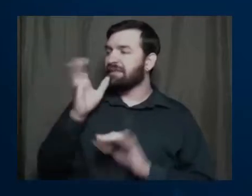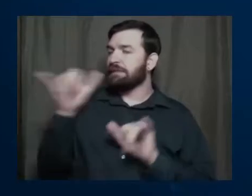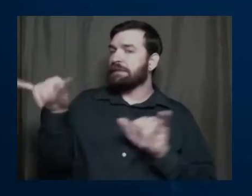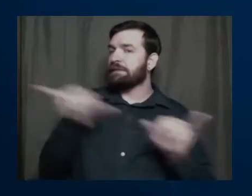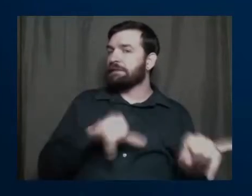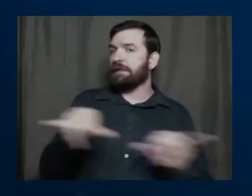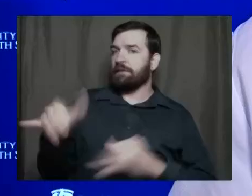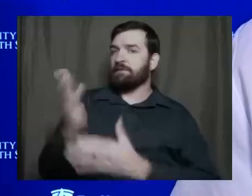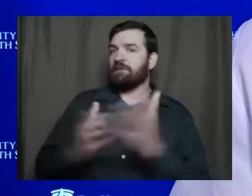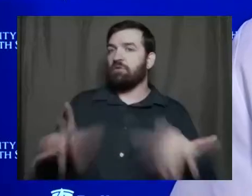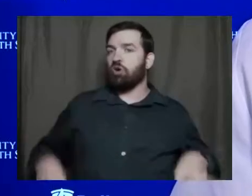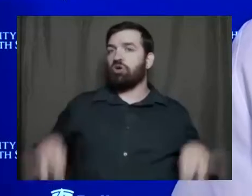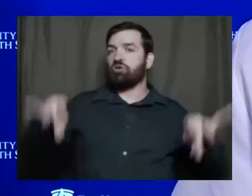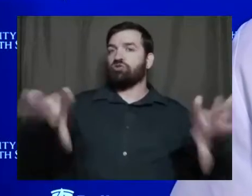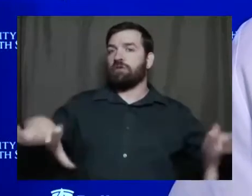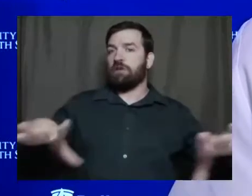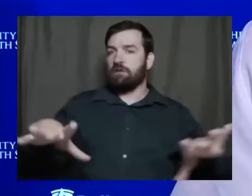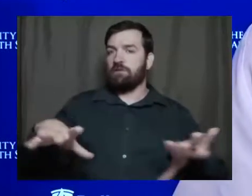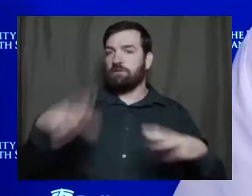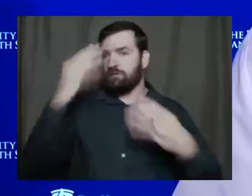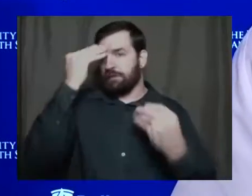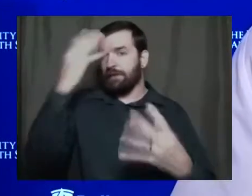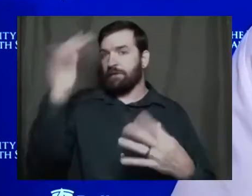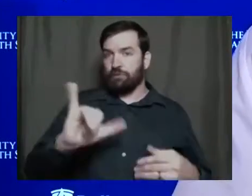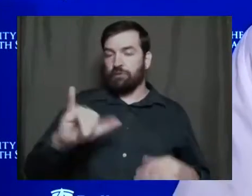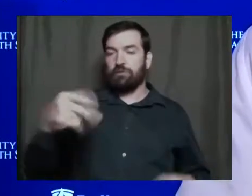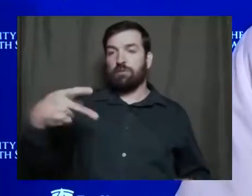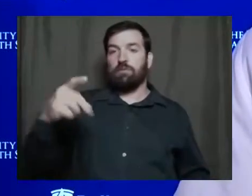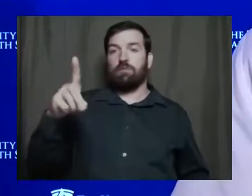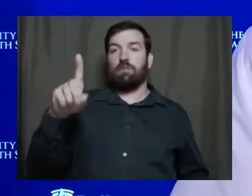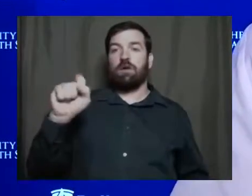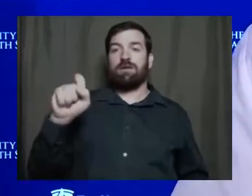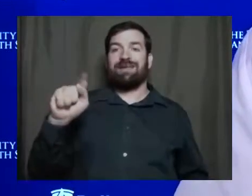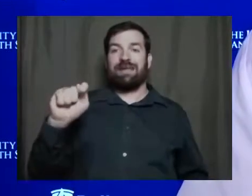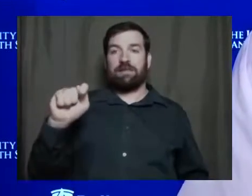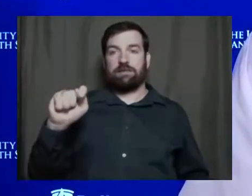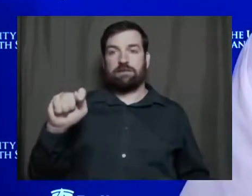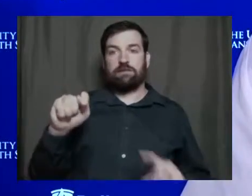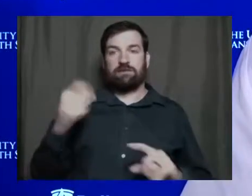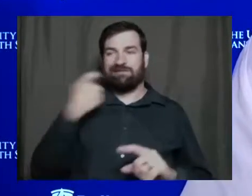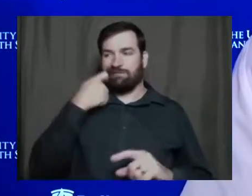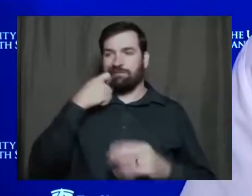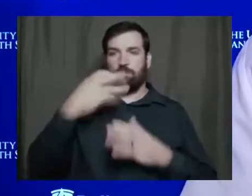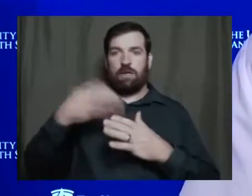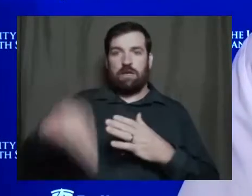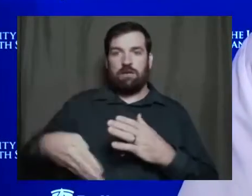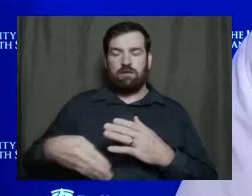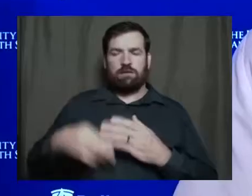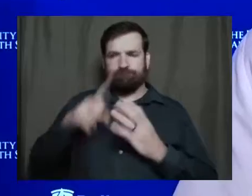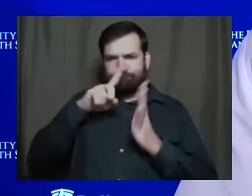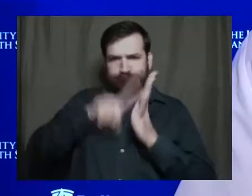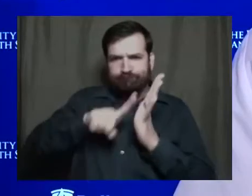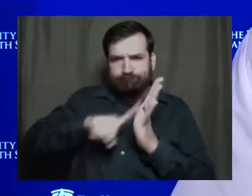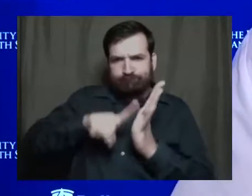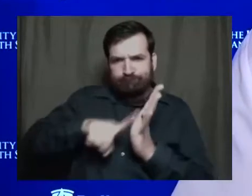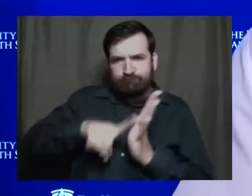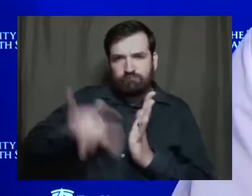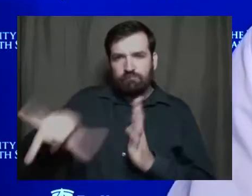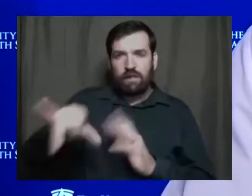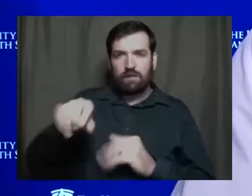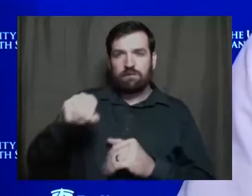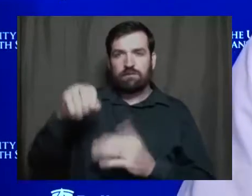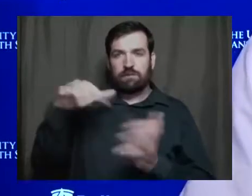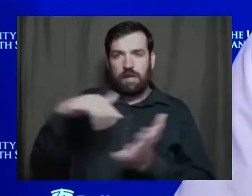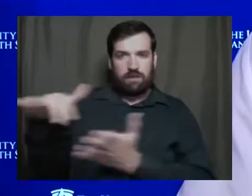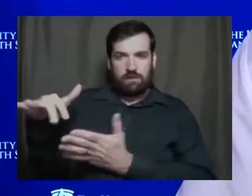data as well. There's a podcast this week in virology, and they critiqued this study out of Australia, which actually showed there was